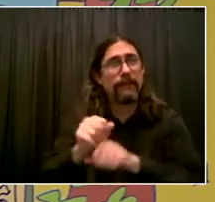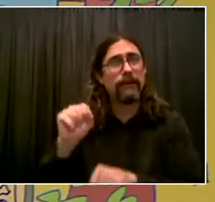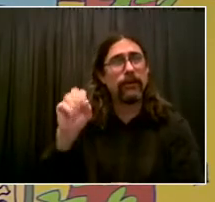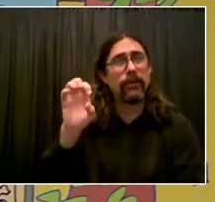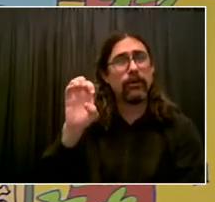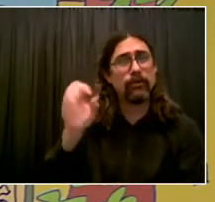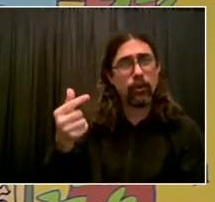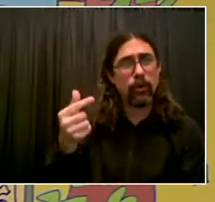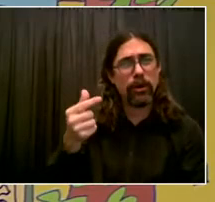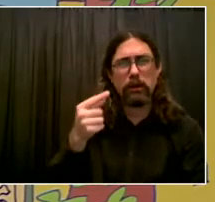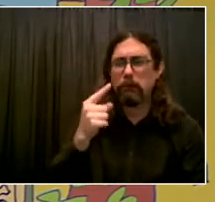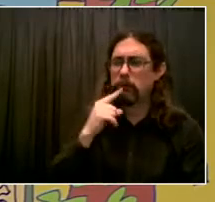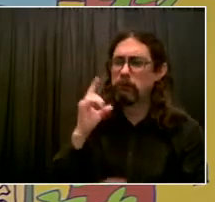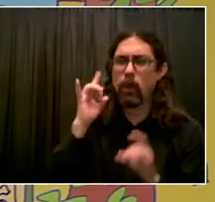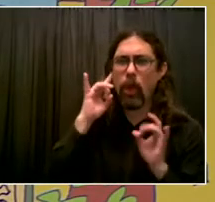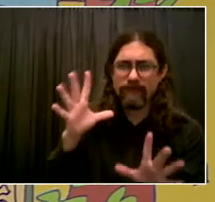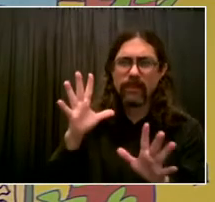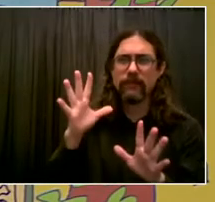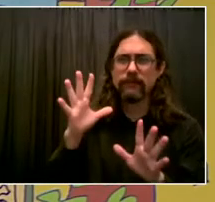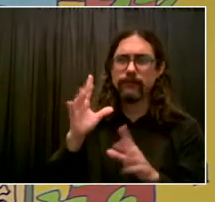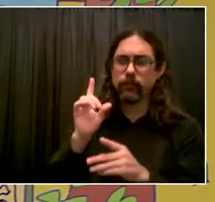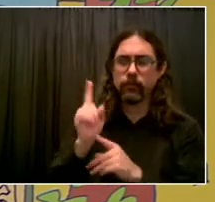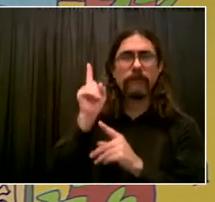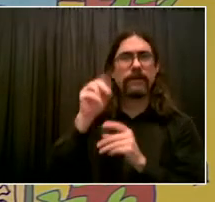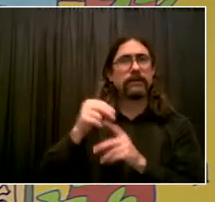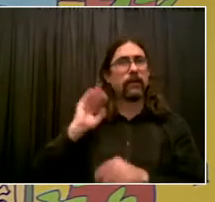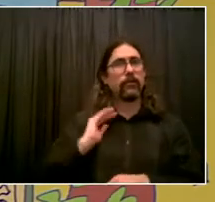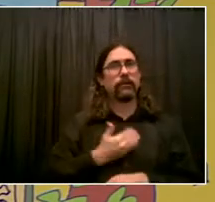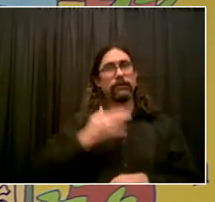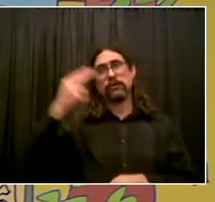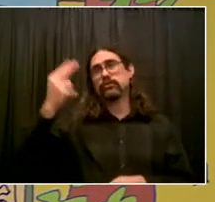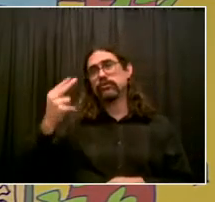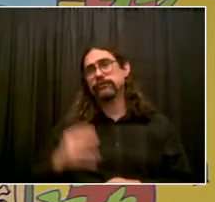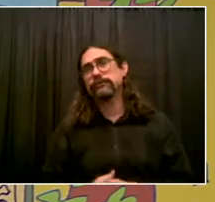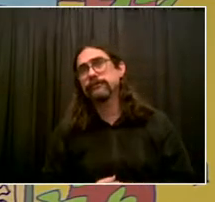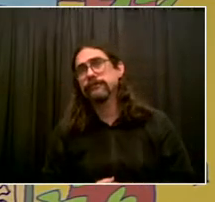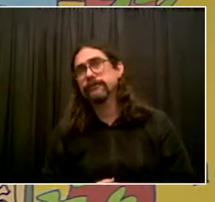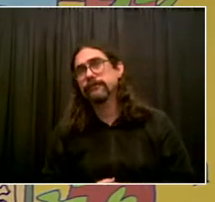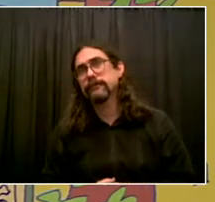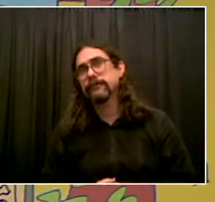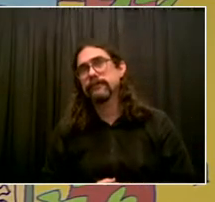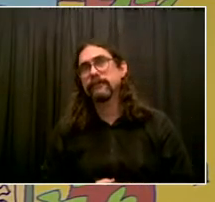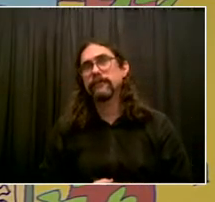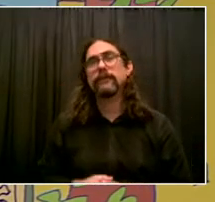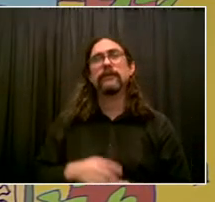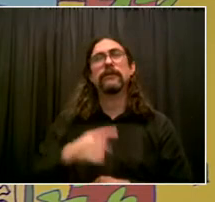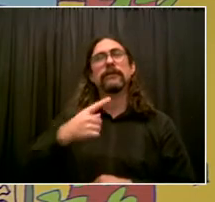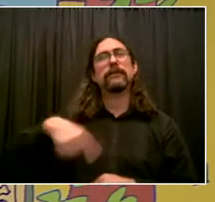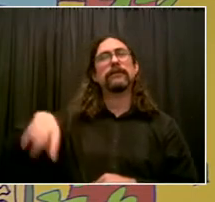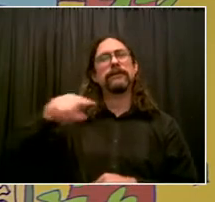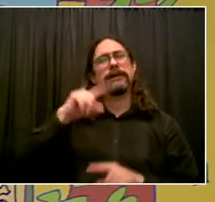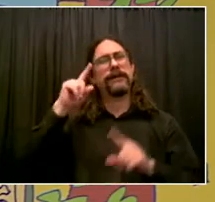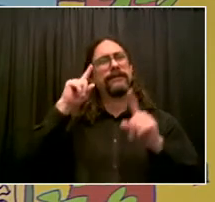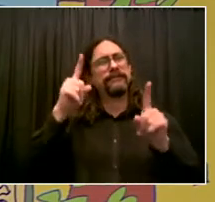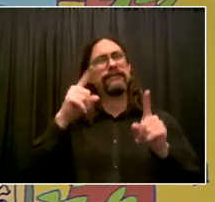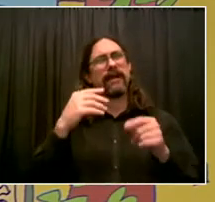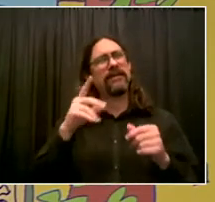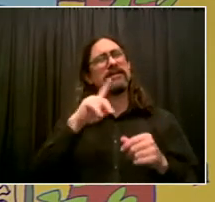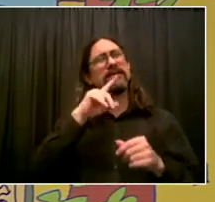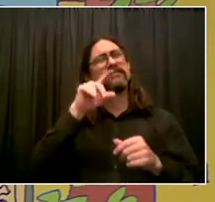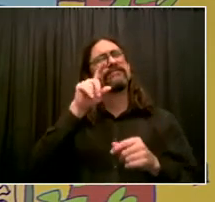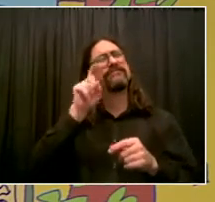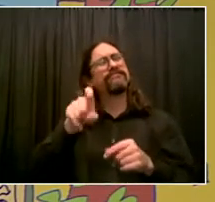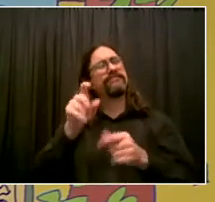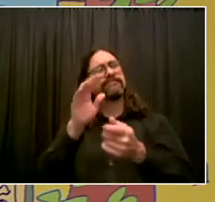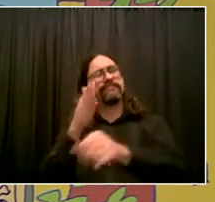happened and to try to move us forward, including the retraining of the entire police force in